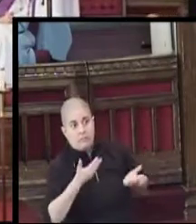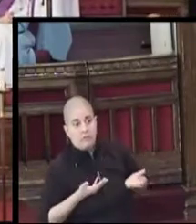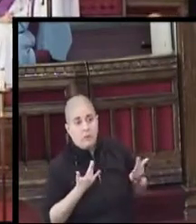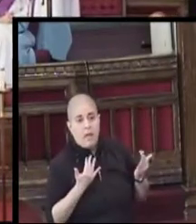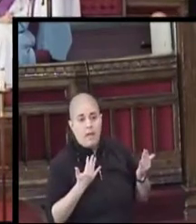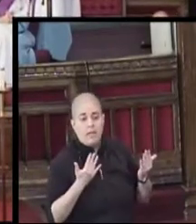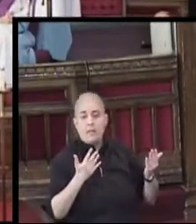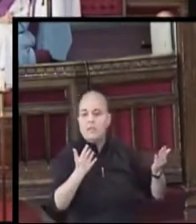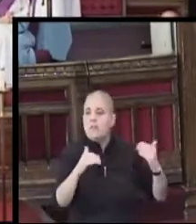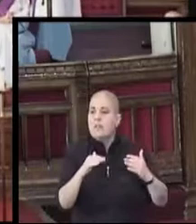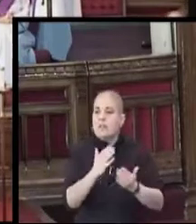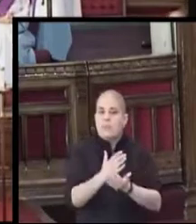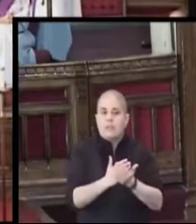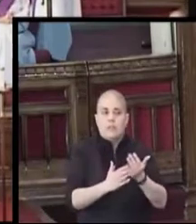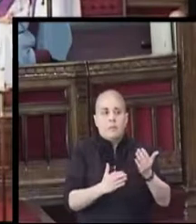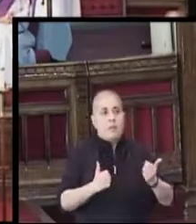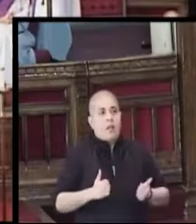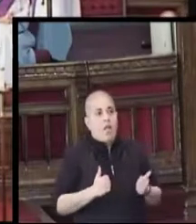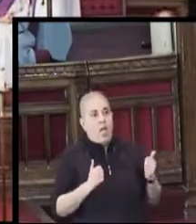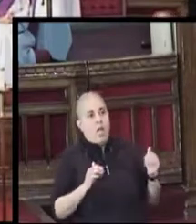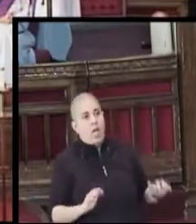those who are discouraged about life.